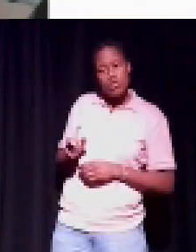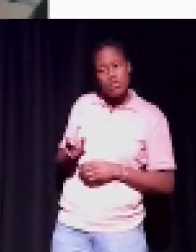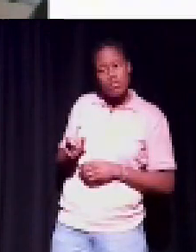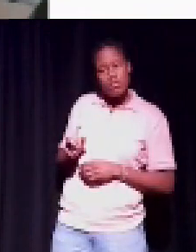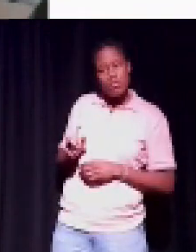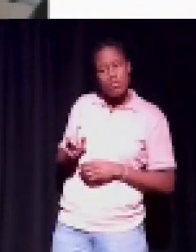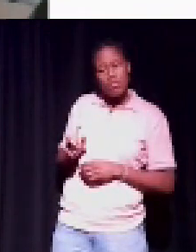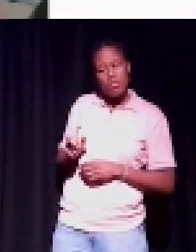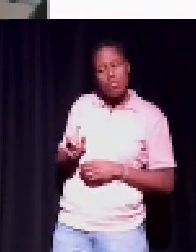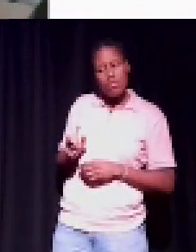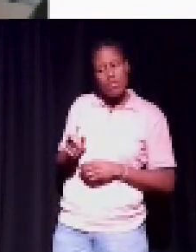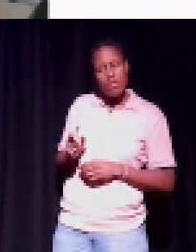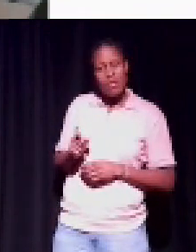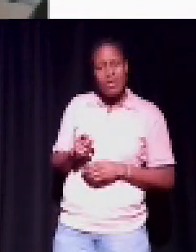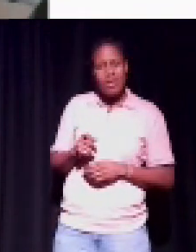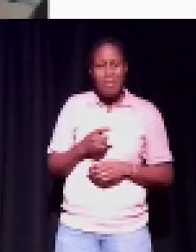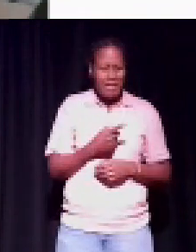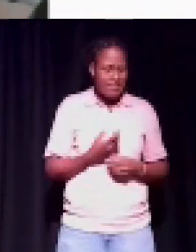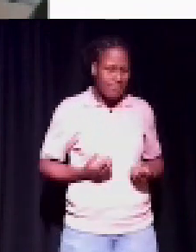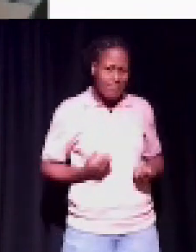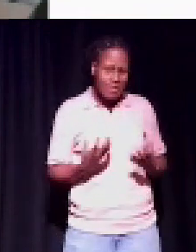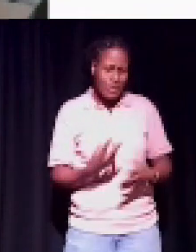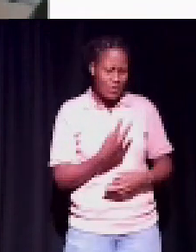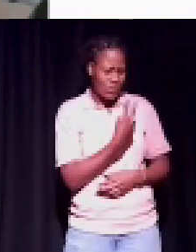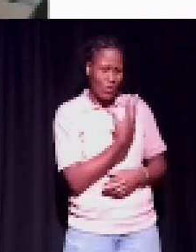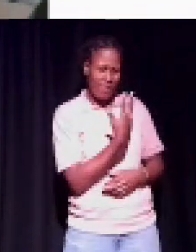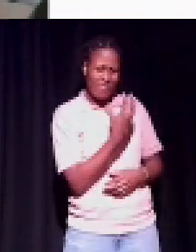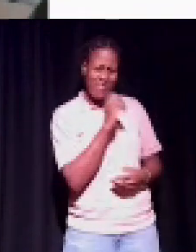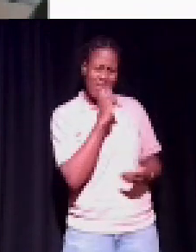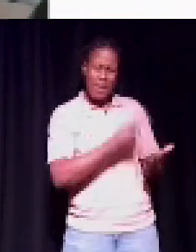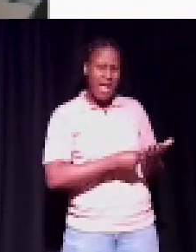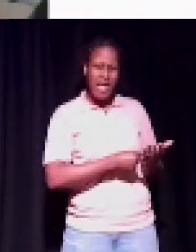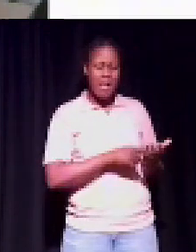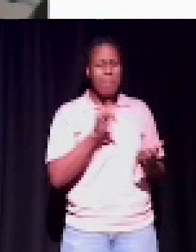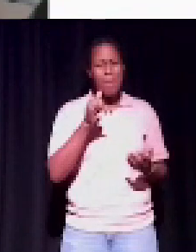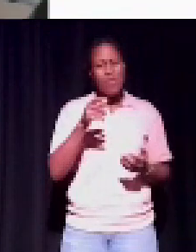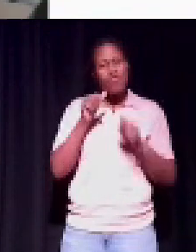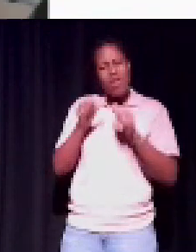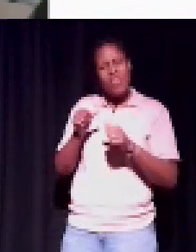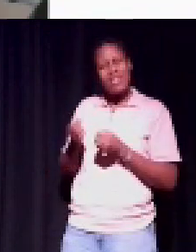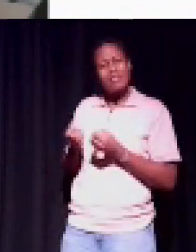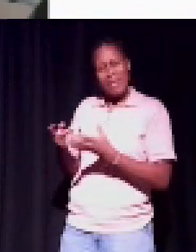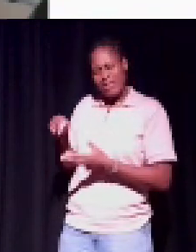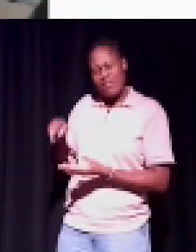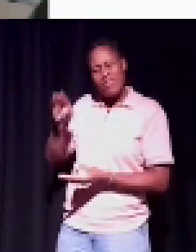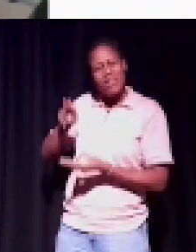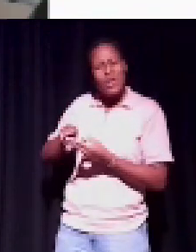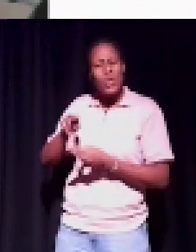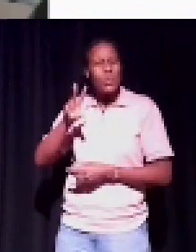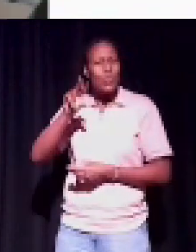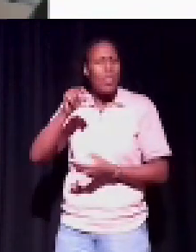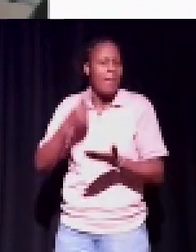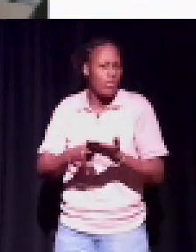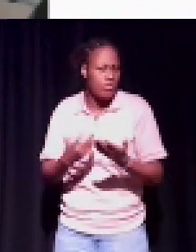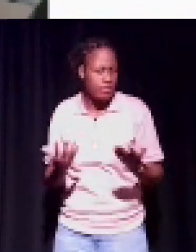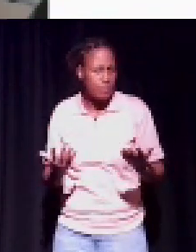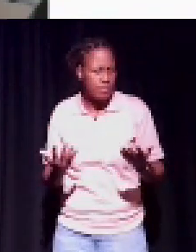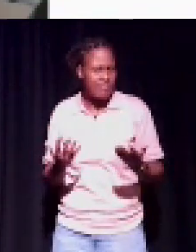costs you £250, then you might rather spend £12 or something much less.